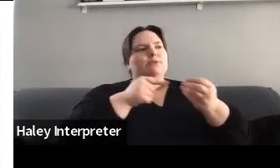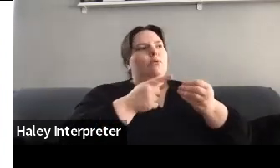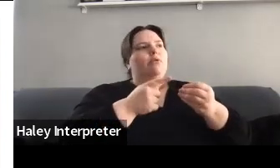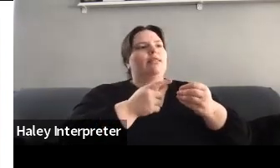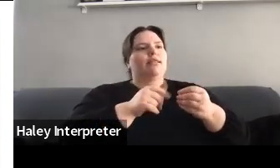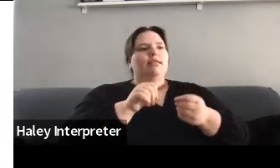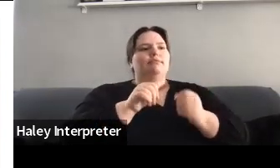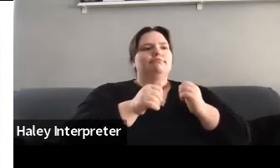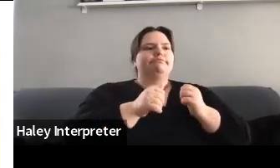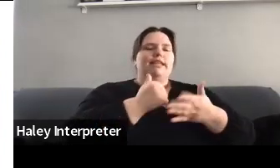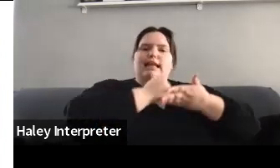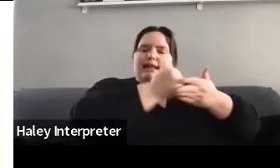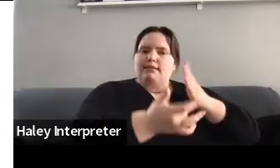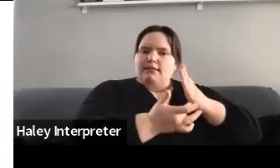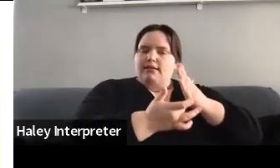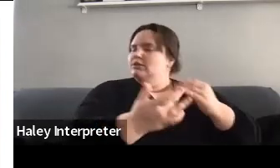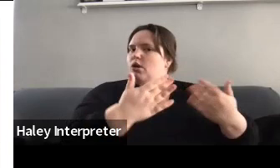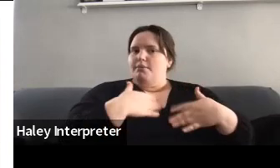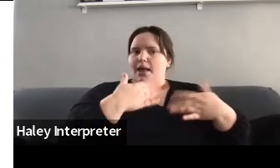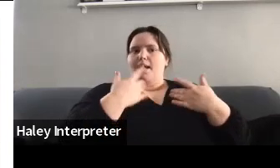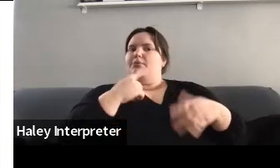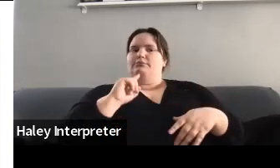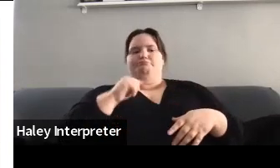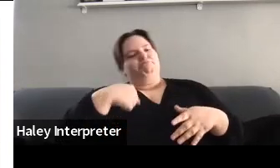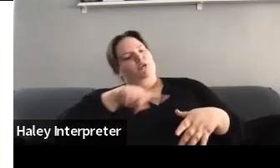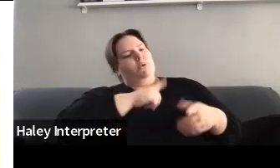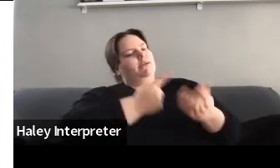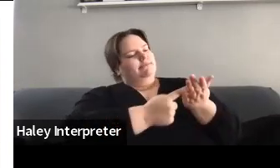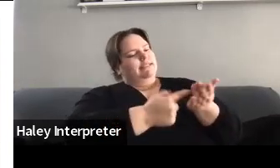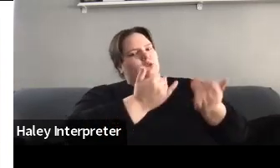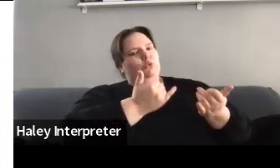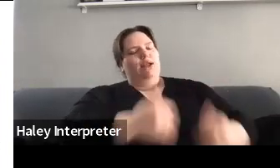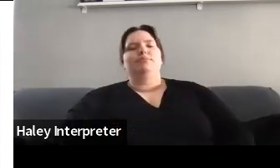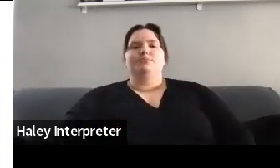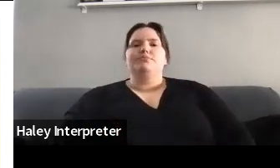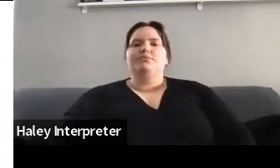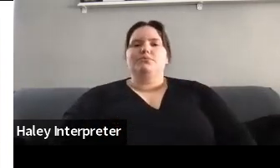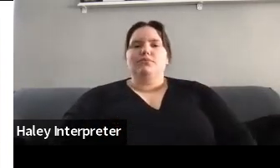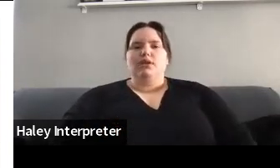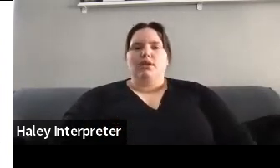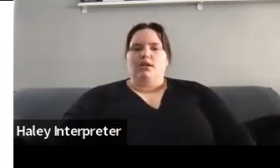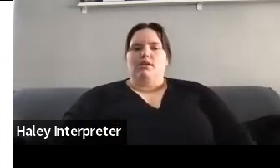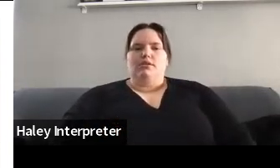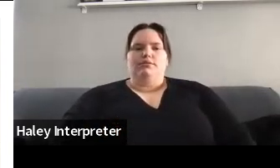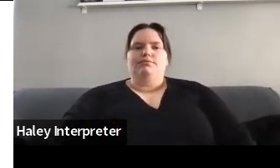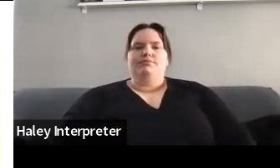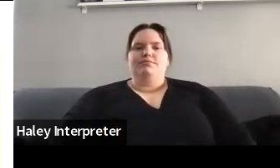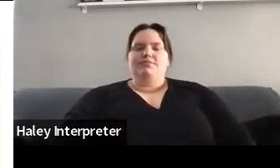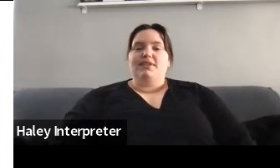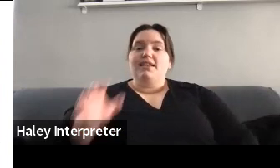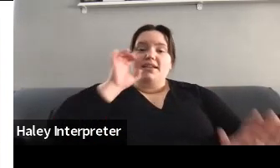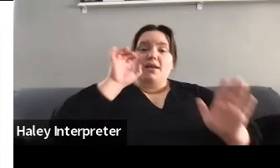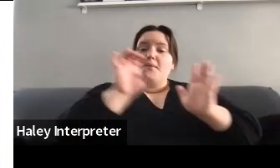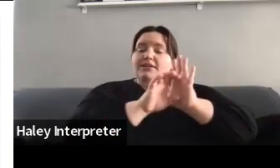Um, so I'm happy that we're covering this topic today. So the picture on the slide,